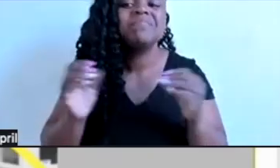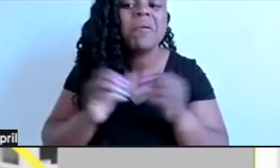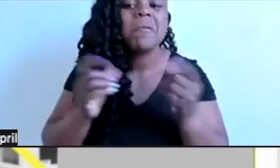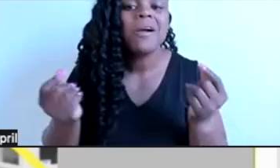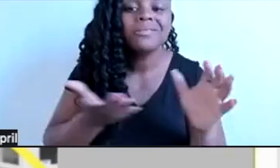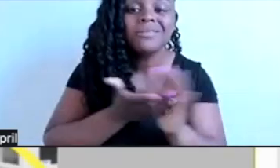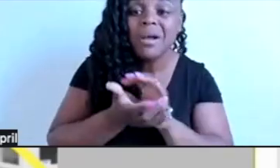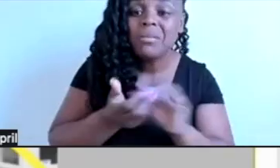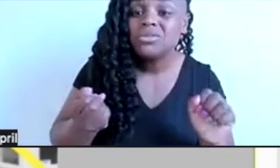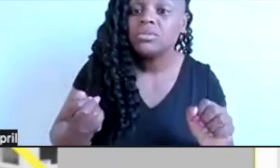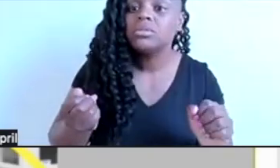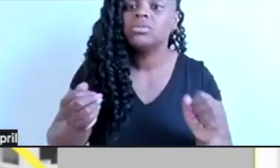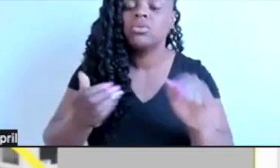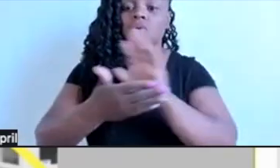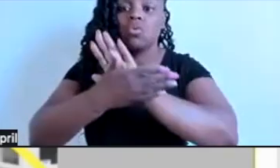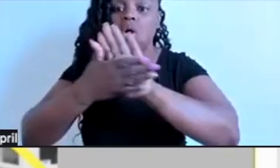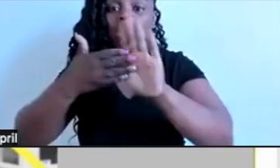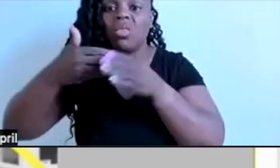Here are some of the things to look for.